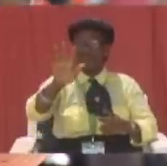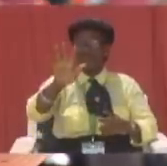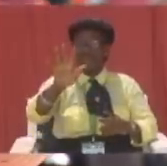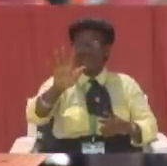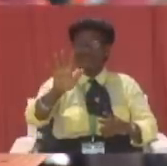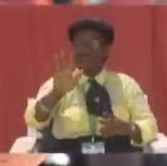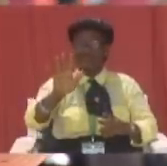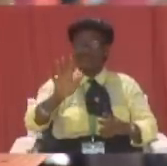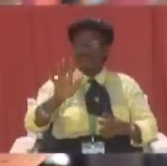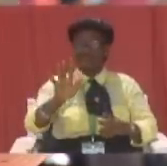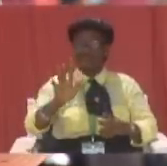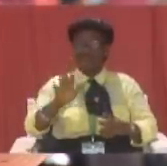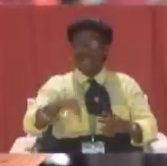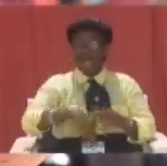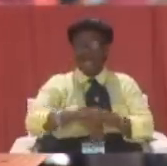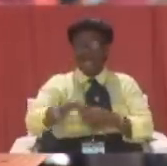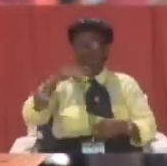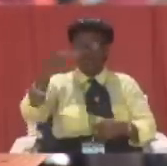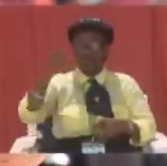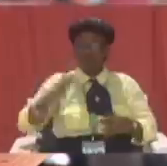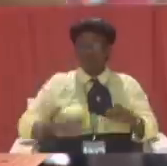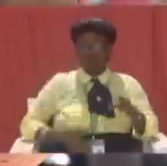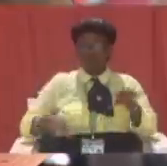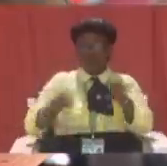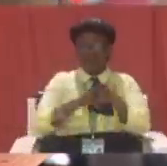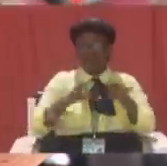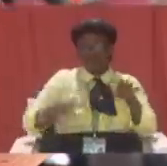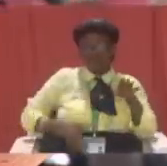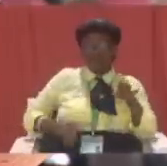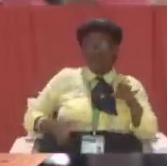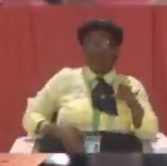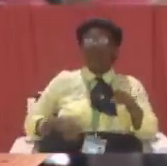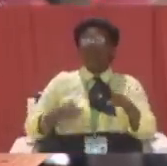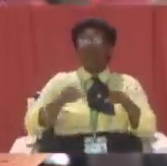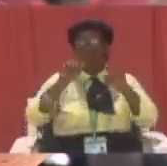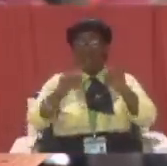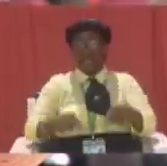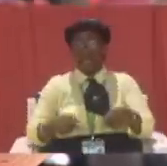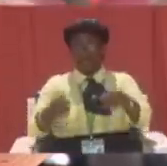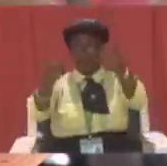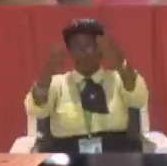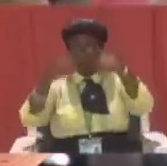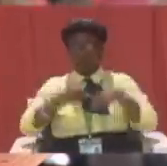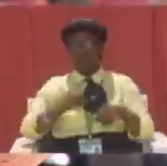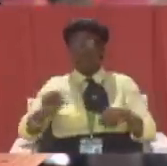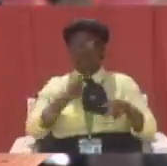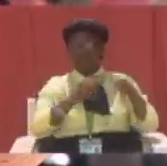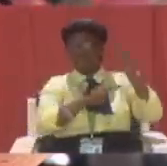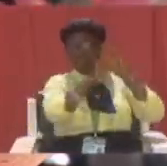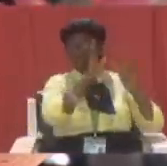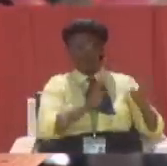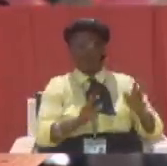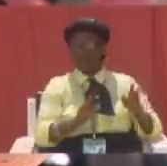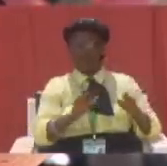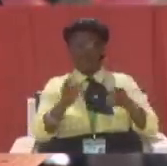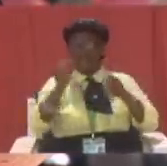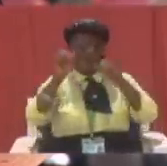Out of a barren womb can come a prophet, can come a